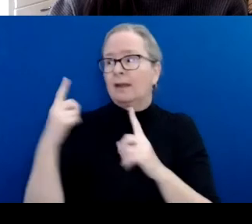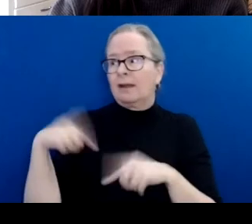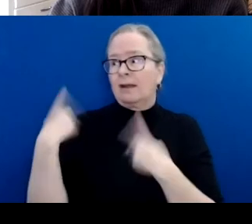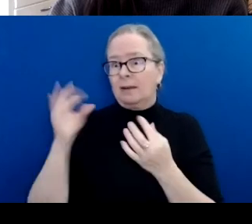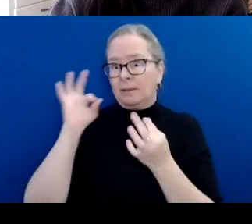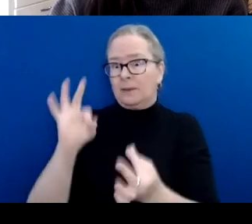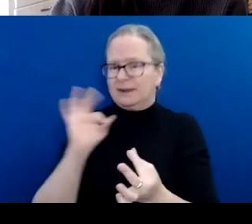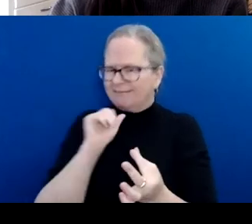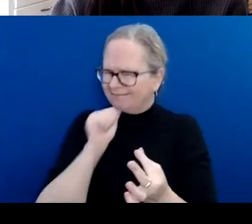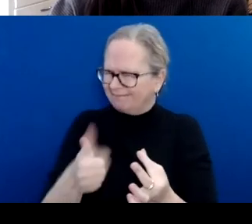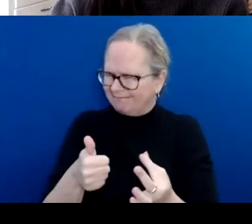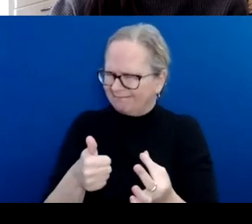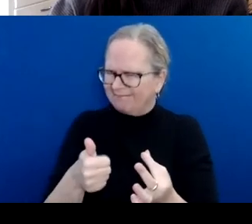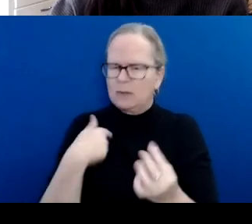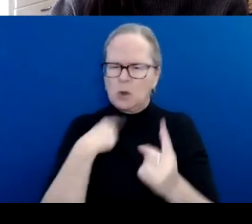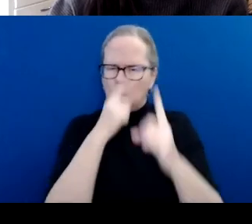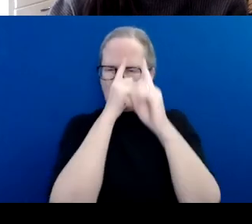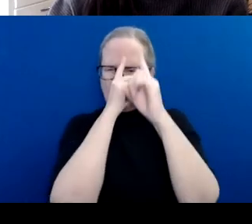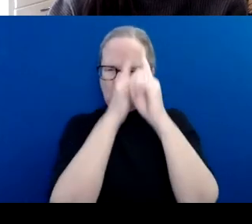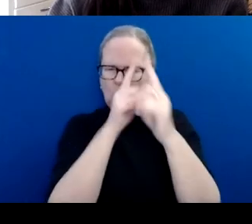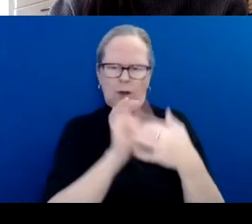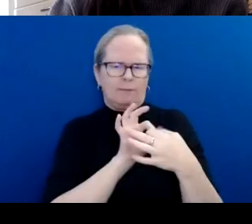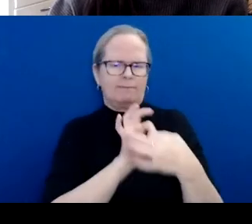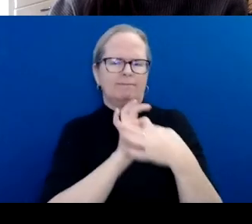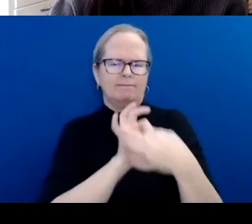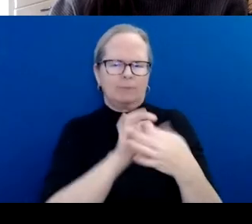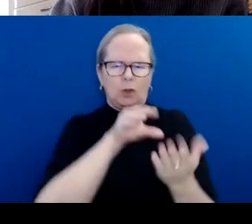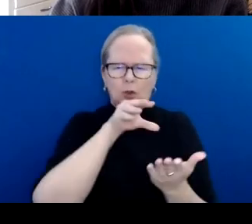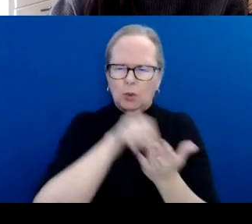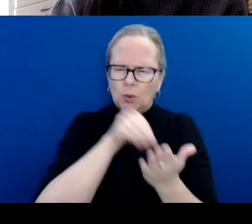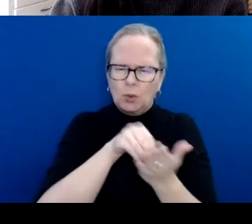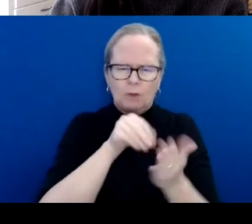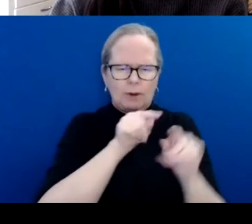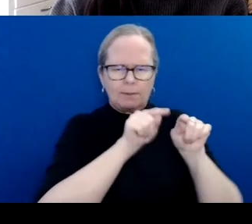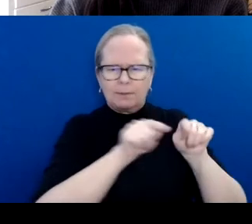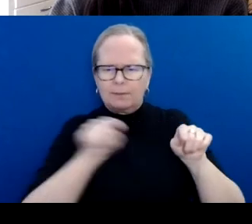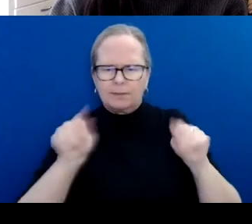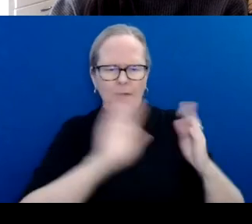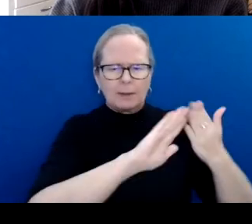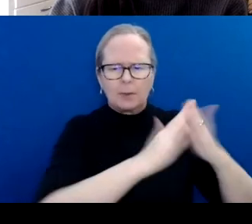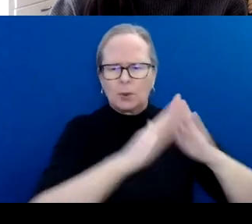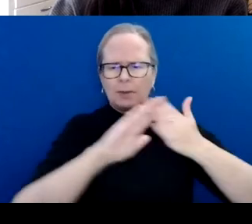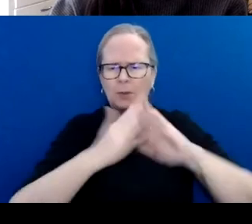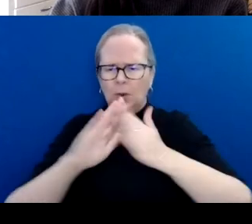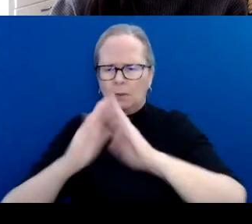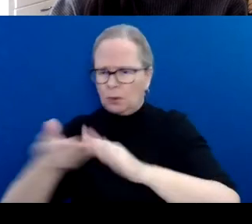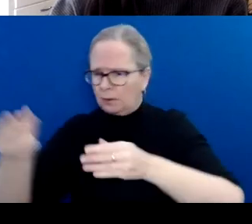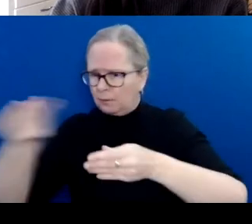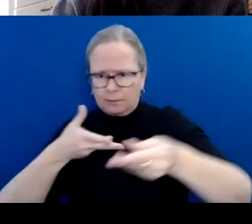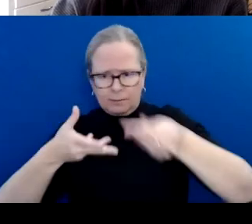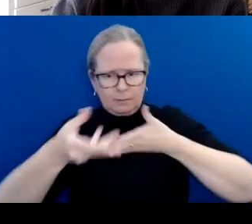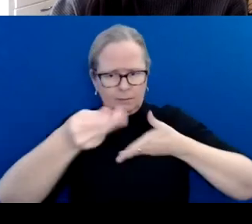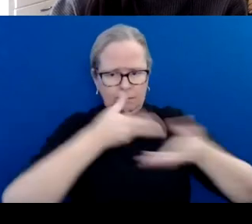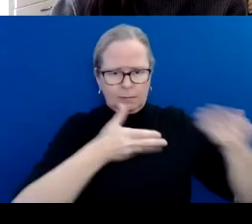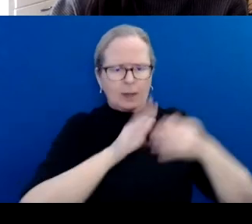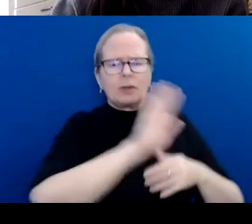communities, particularly those most directly affected, about the specific challenges that exist in granting and